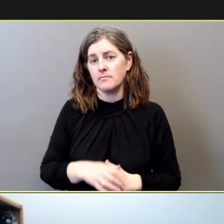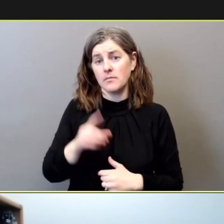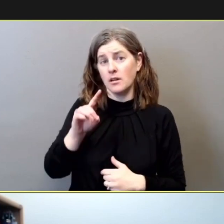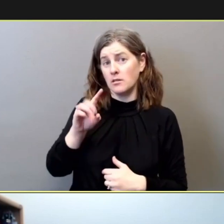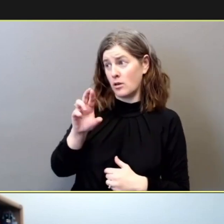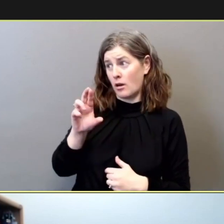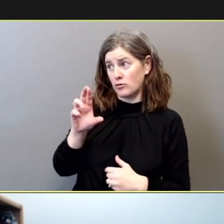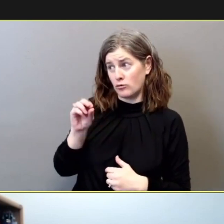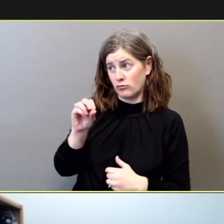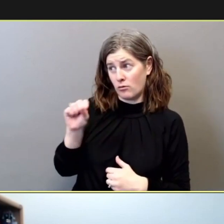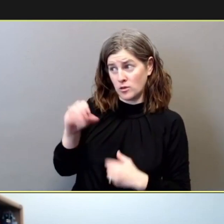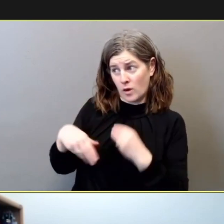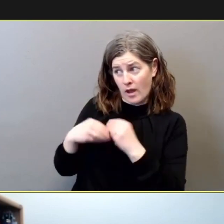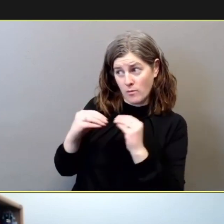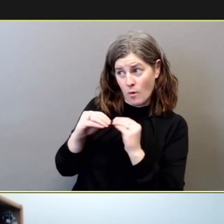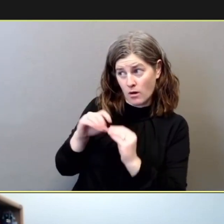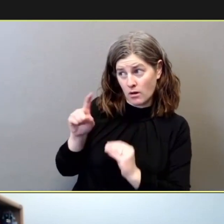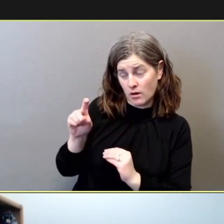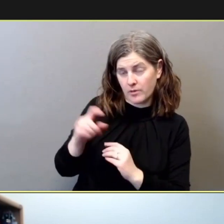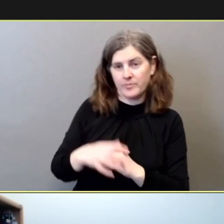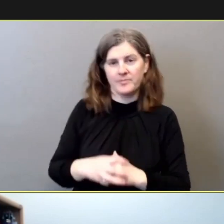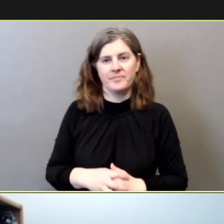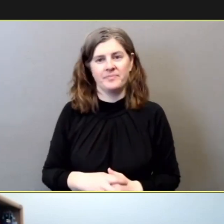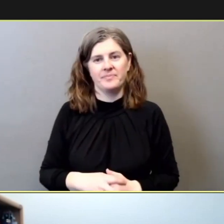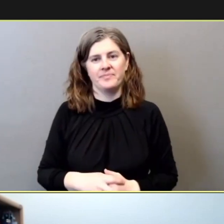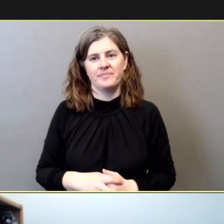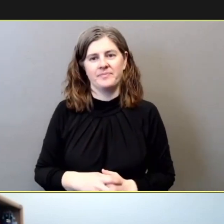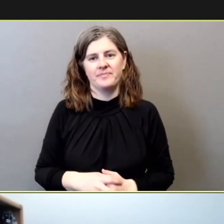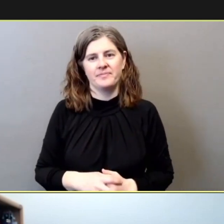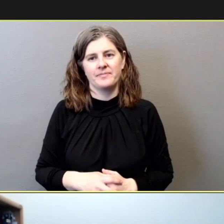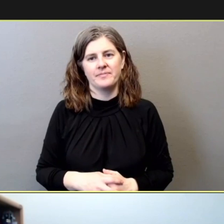Ross, anything you would add to that?